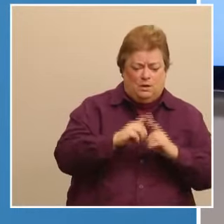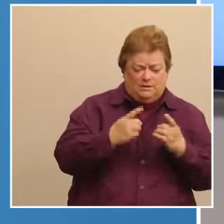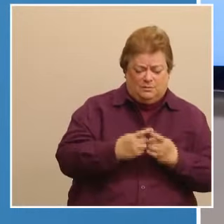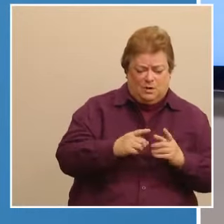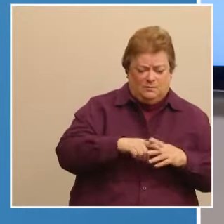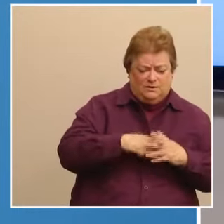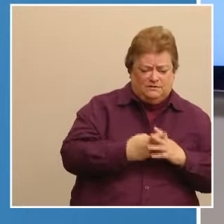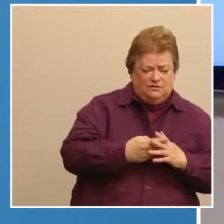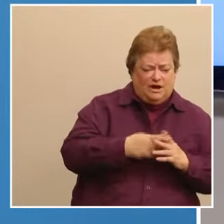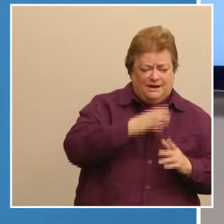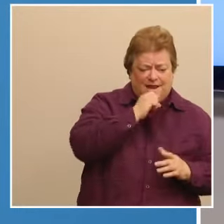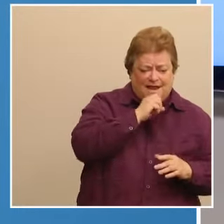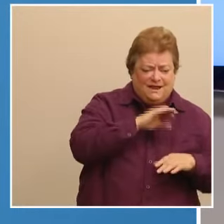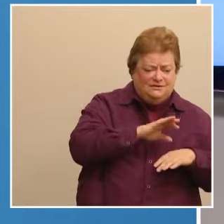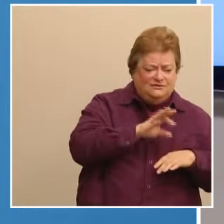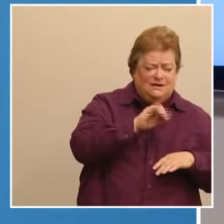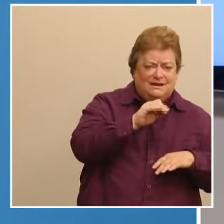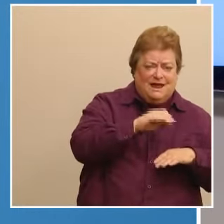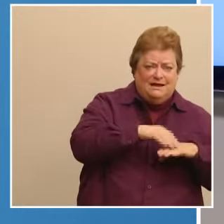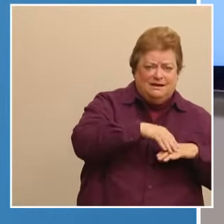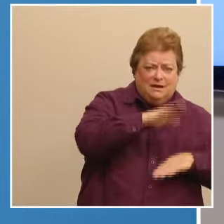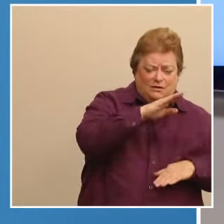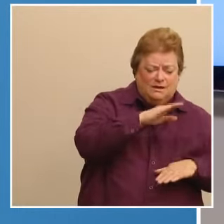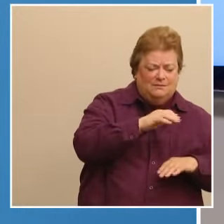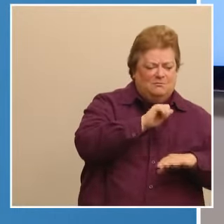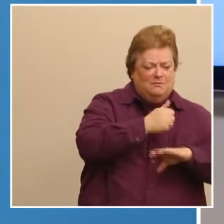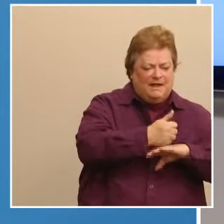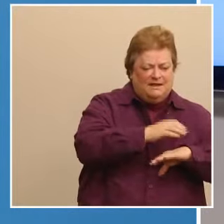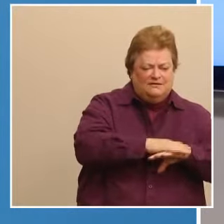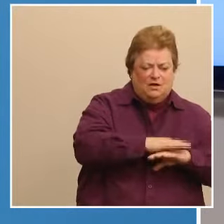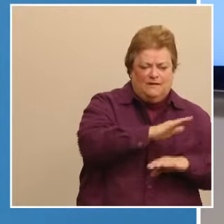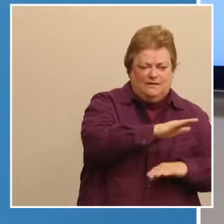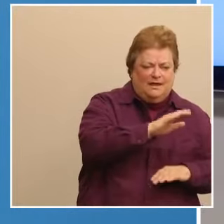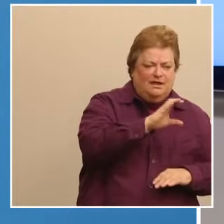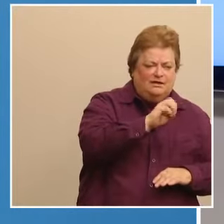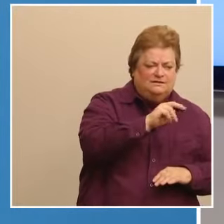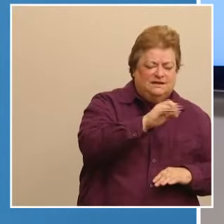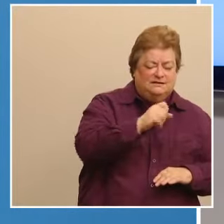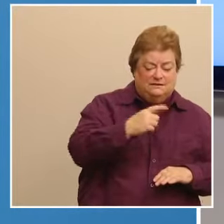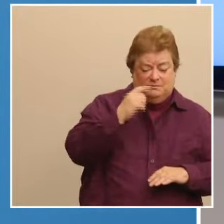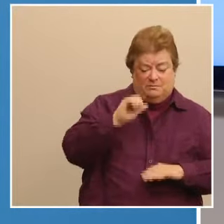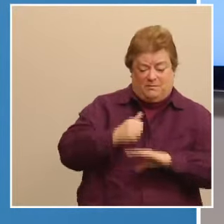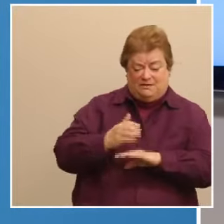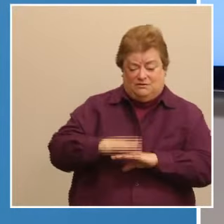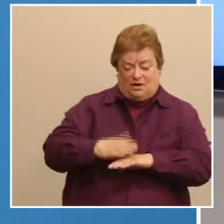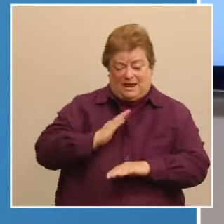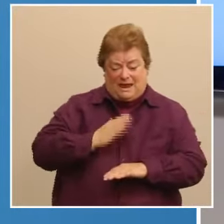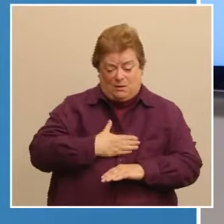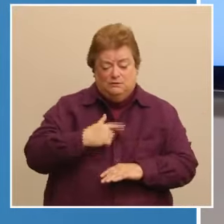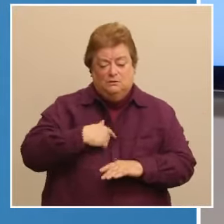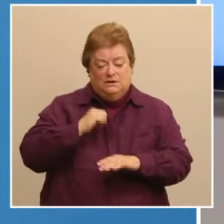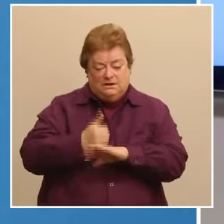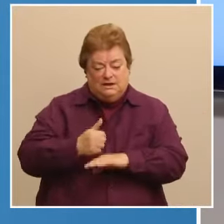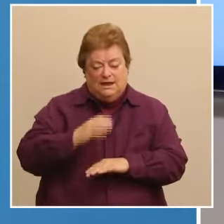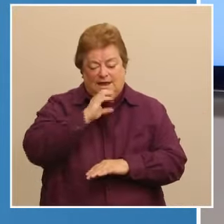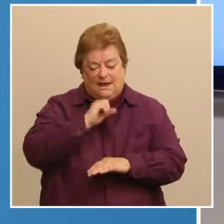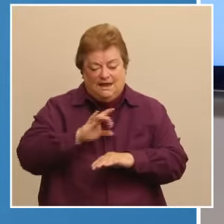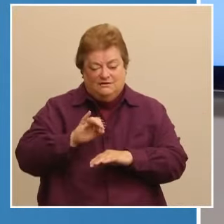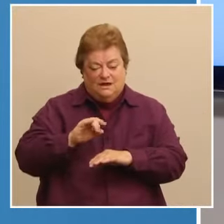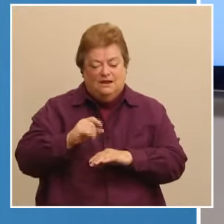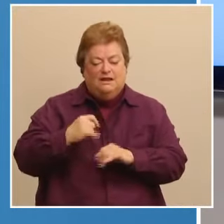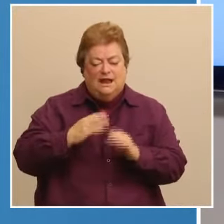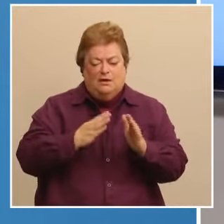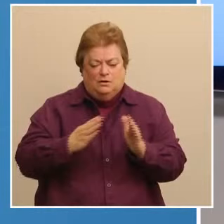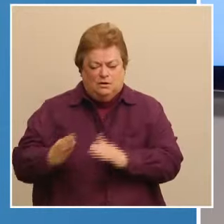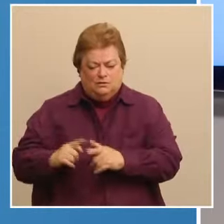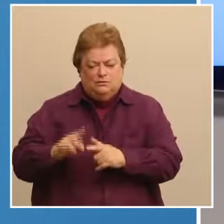at 90 and older based on their census. We started at 80 and over. And this week we're moving down to 75 and